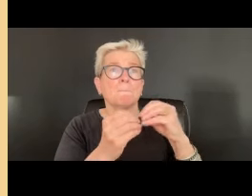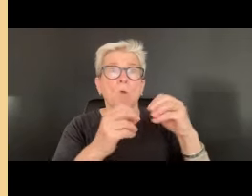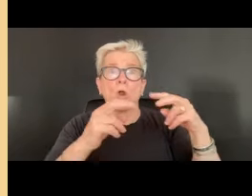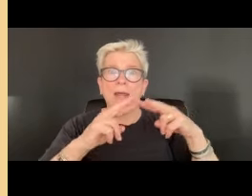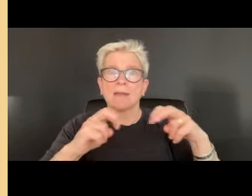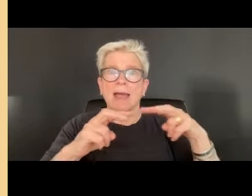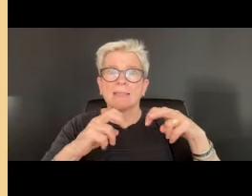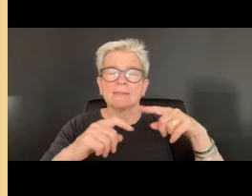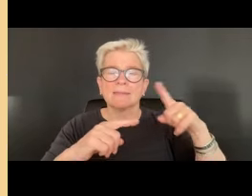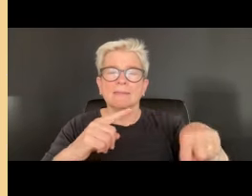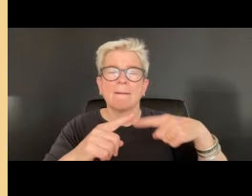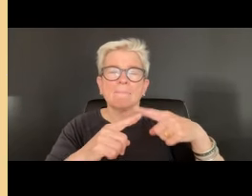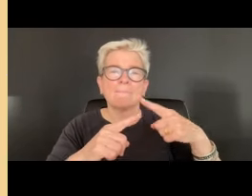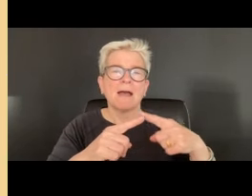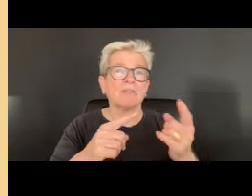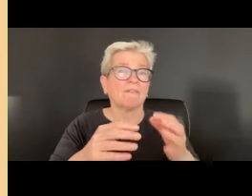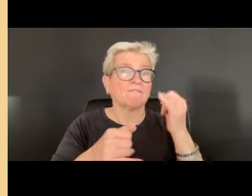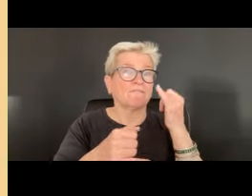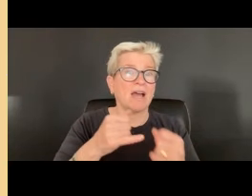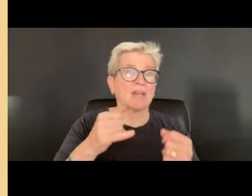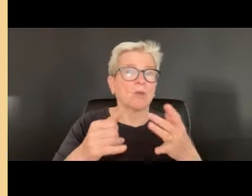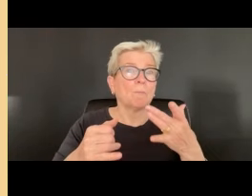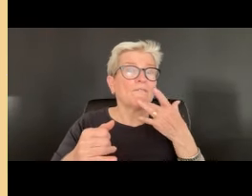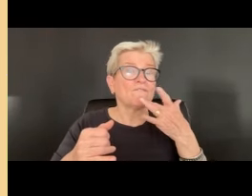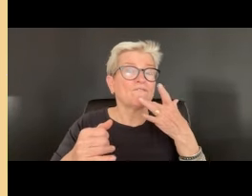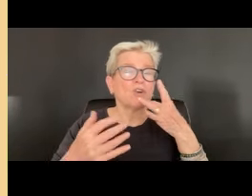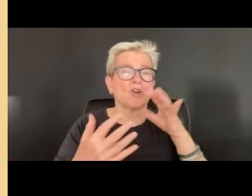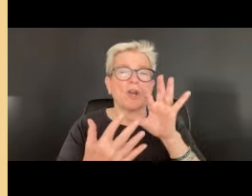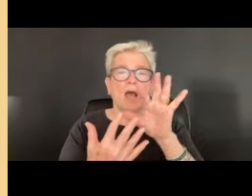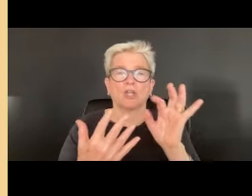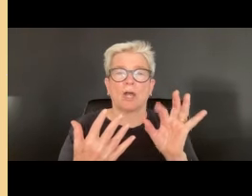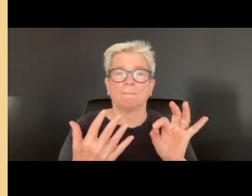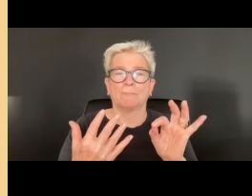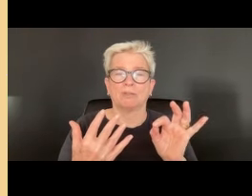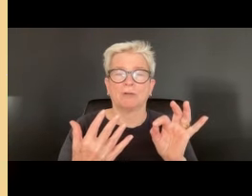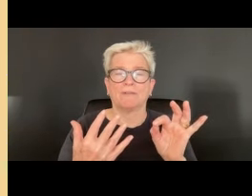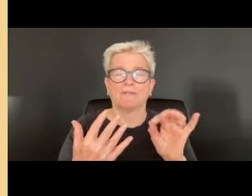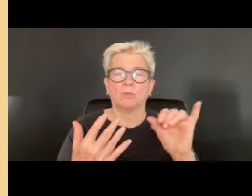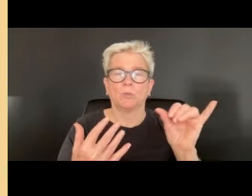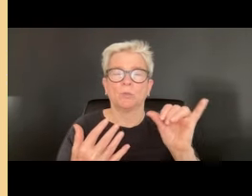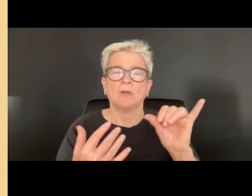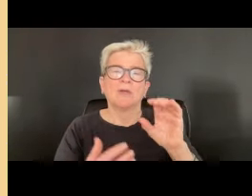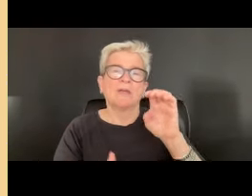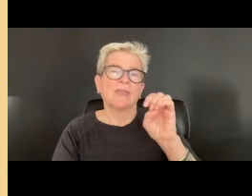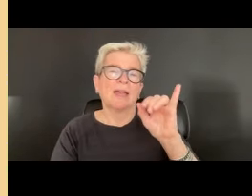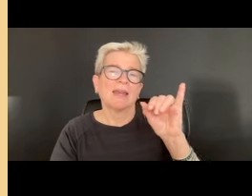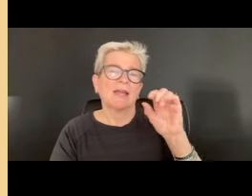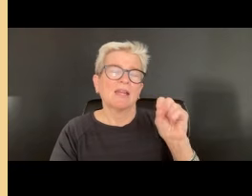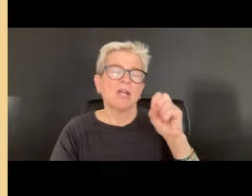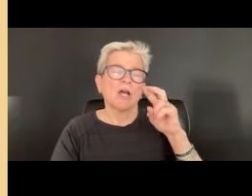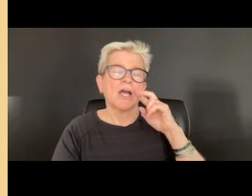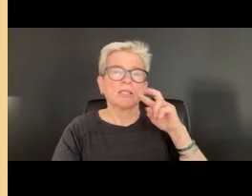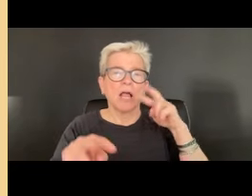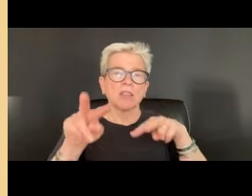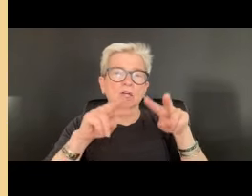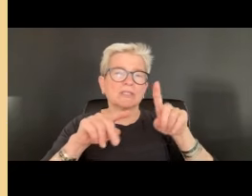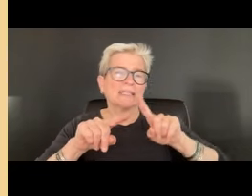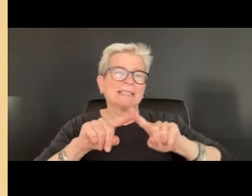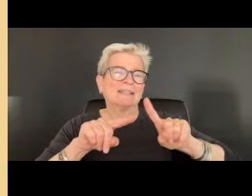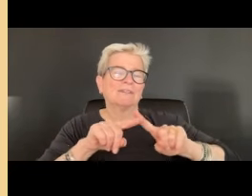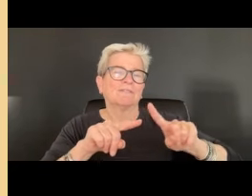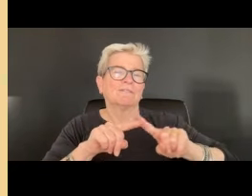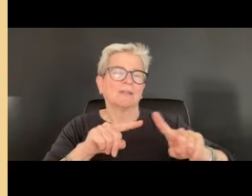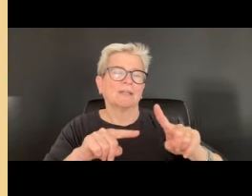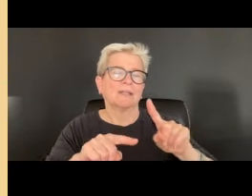final preferred alternative is as well. But that environmental impact statement looks at a wide variety of infrastructure,